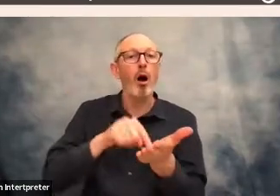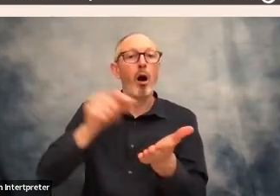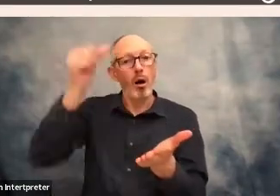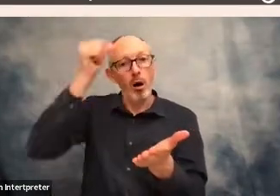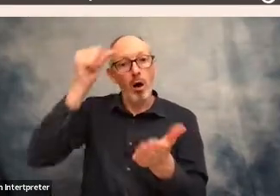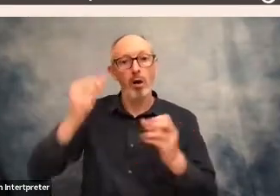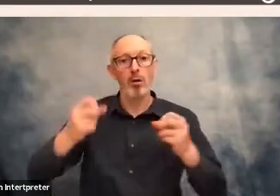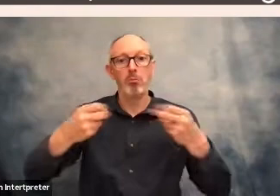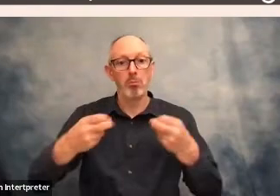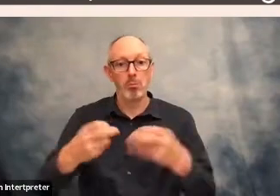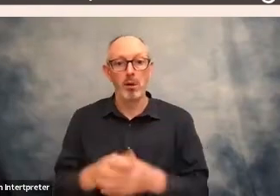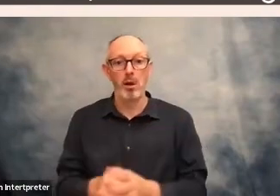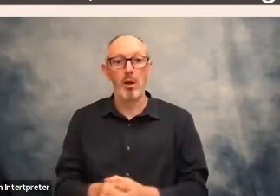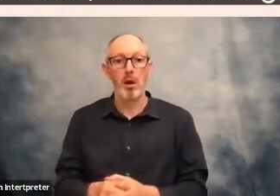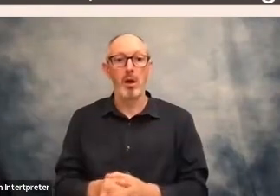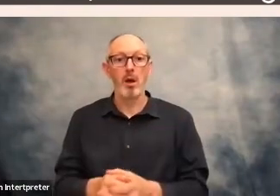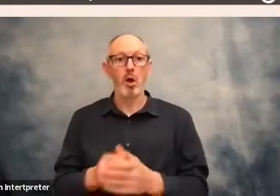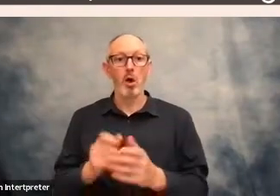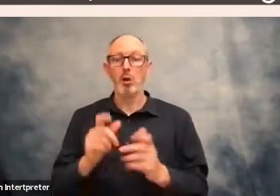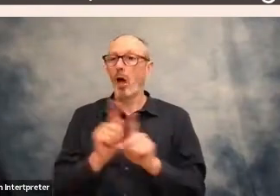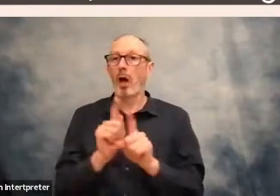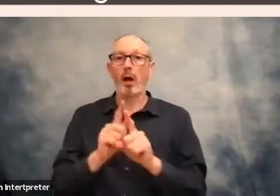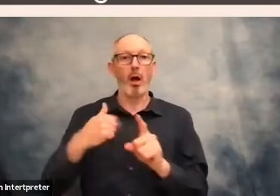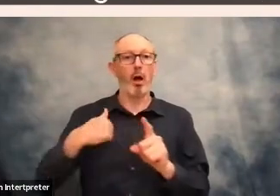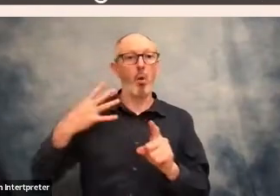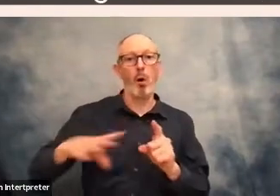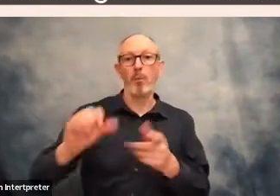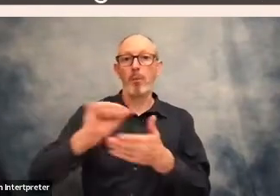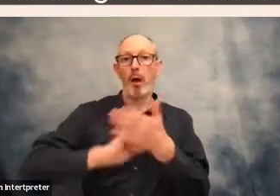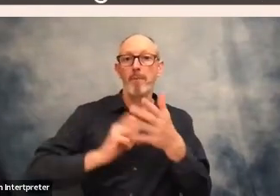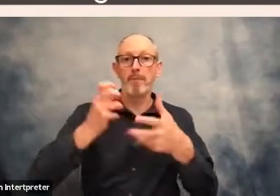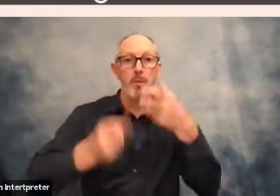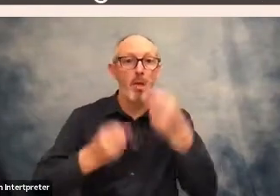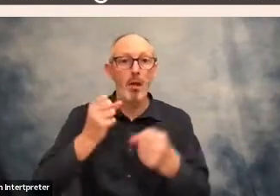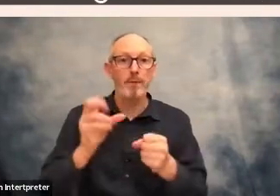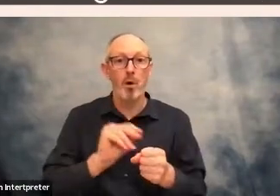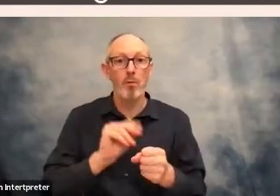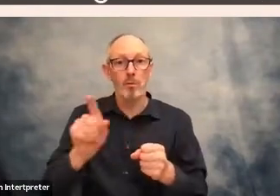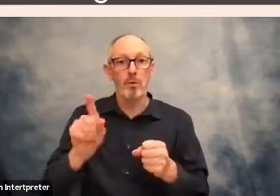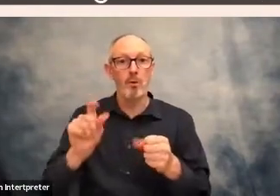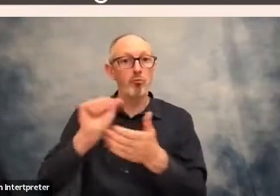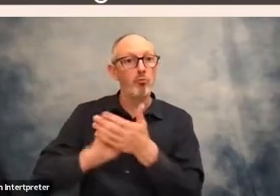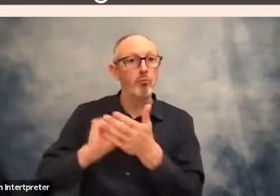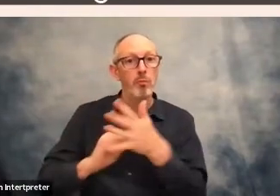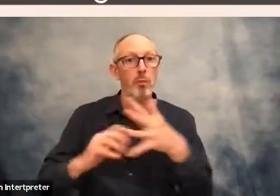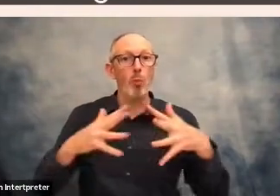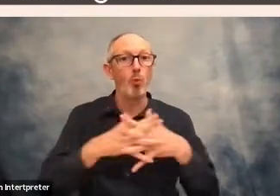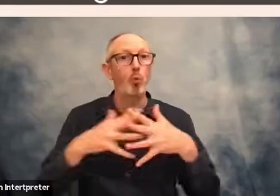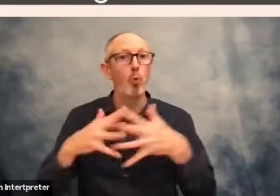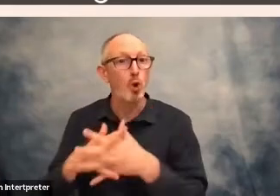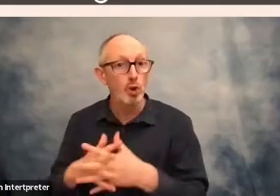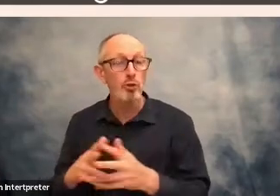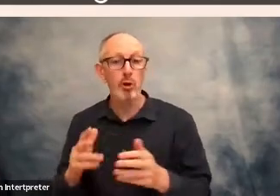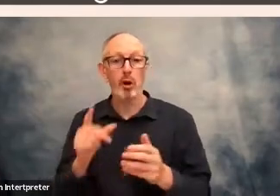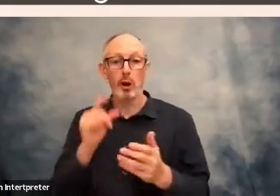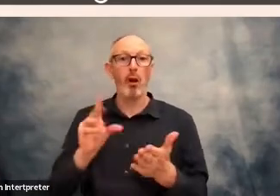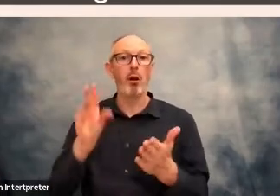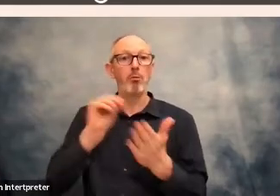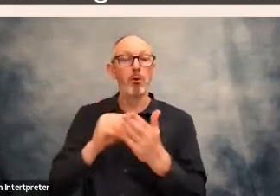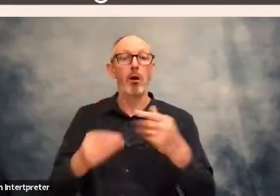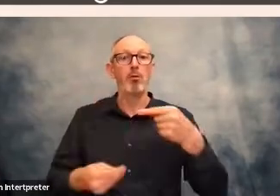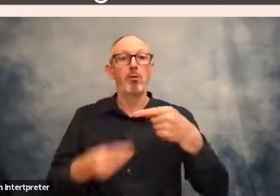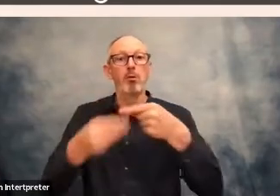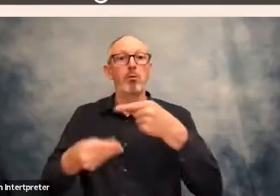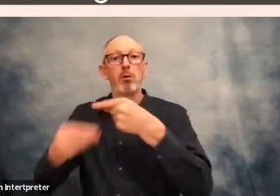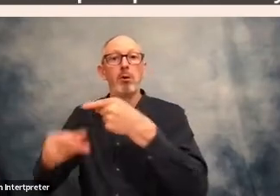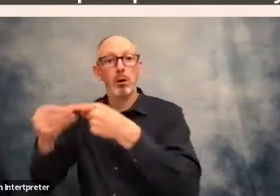AppGenie selects the store, finds the right item, asks questions if needed, and adds it to the cart. The user no longer has to